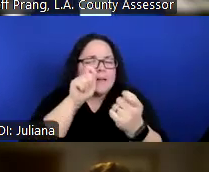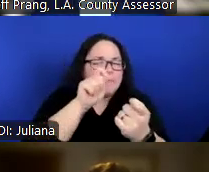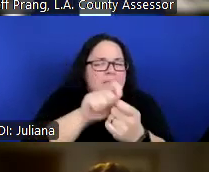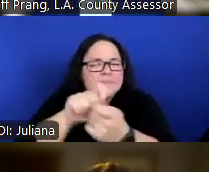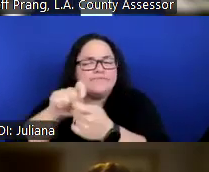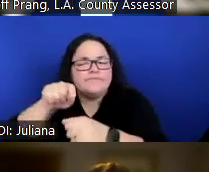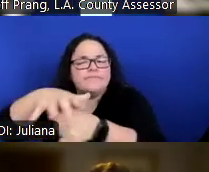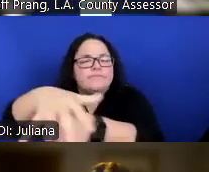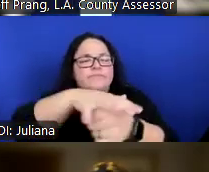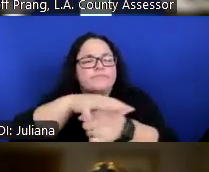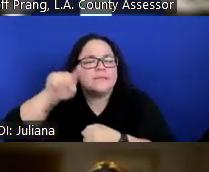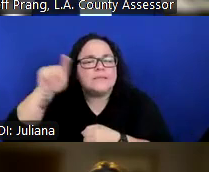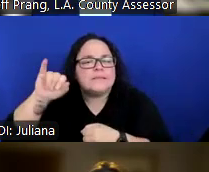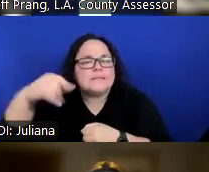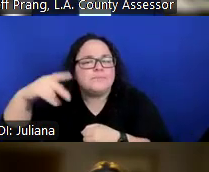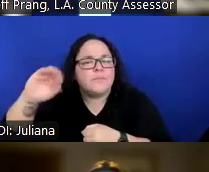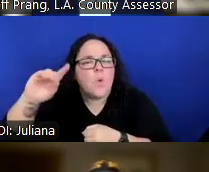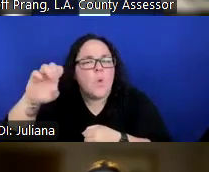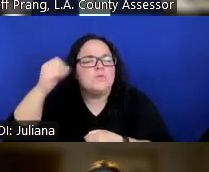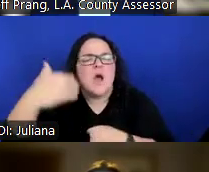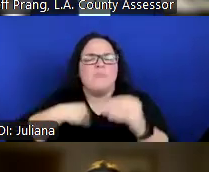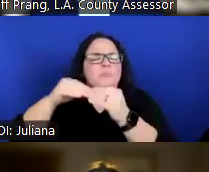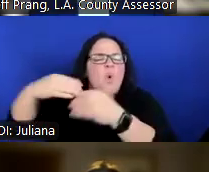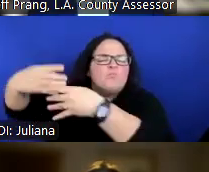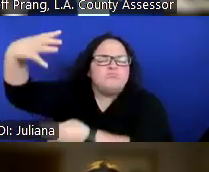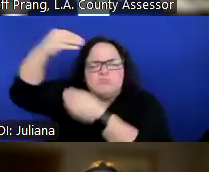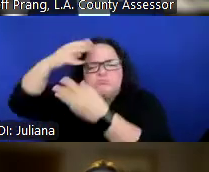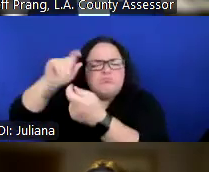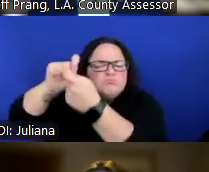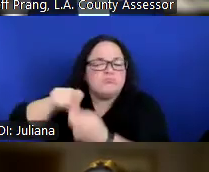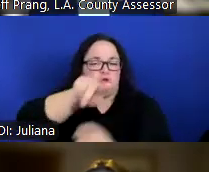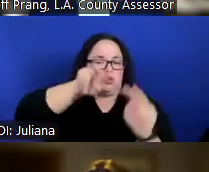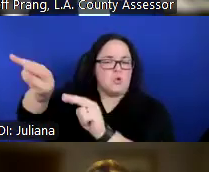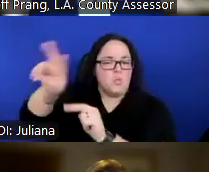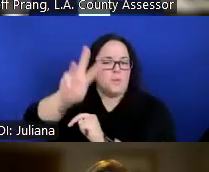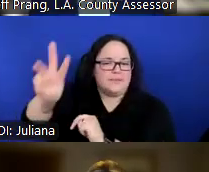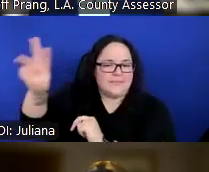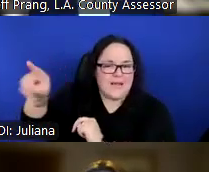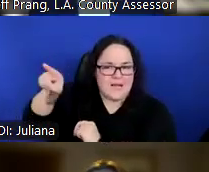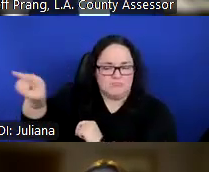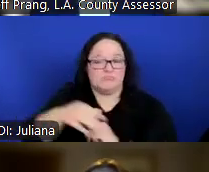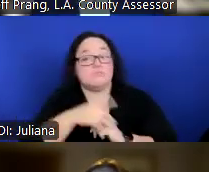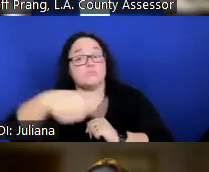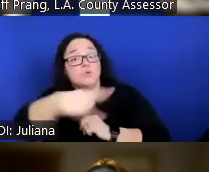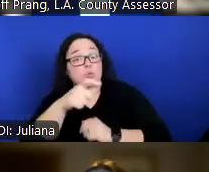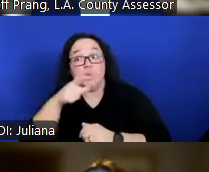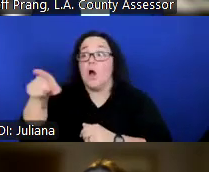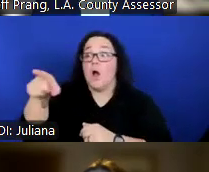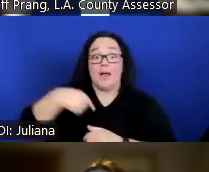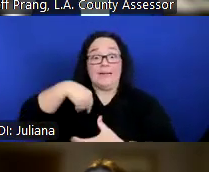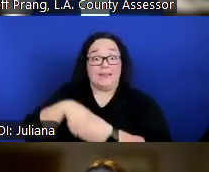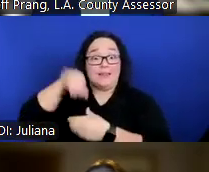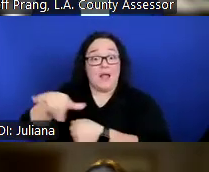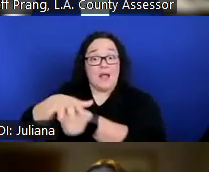website. Affected homeowners and businesses may also qualify for an extension on their state and federal